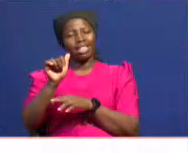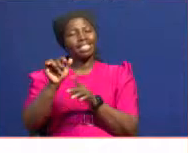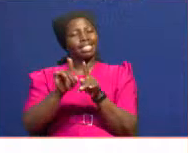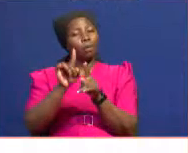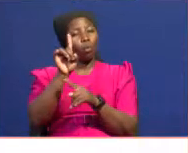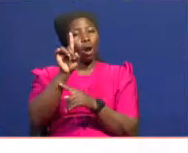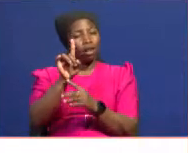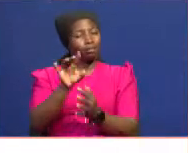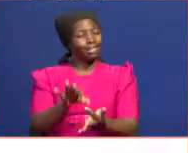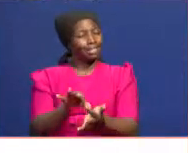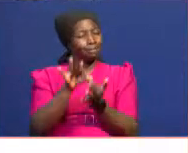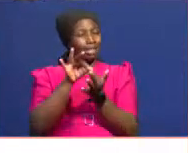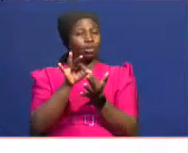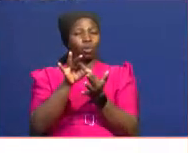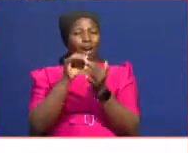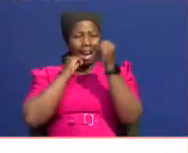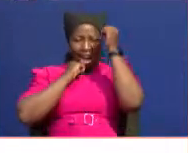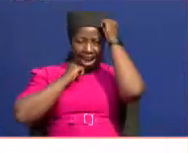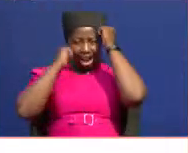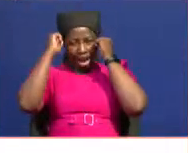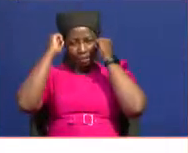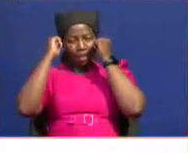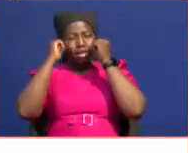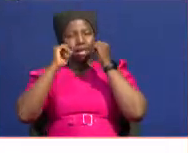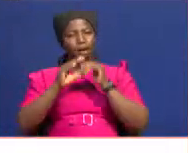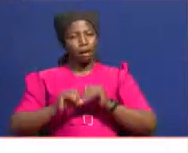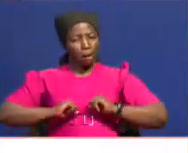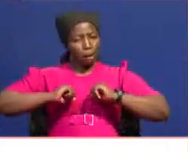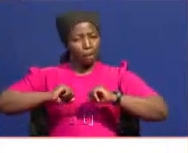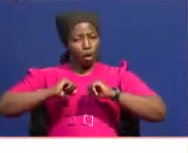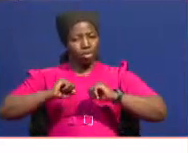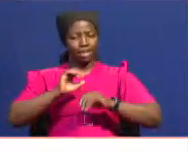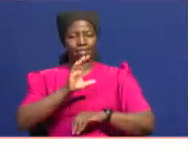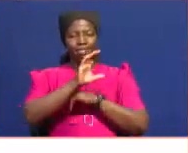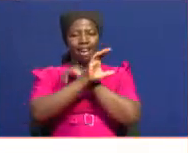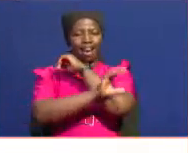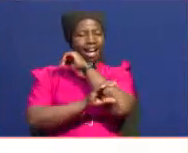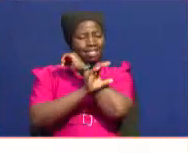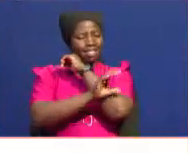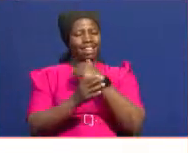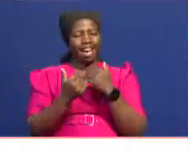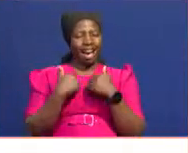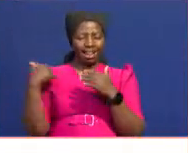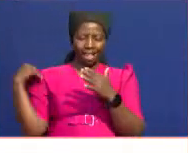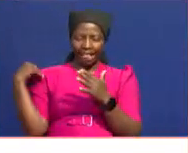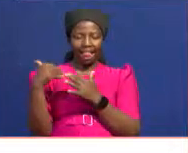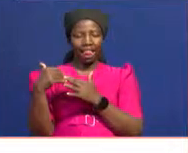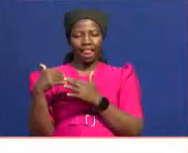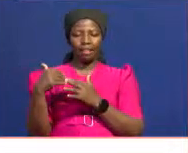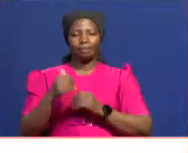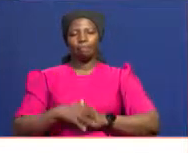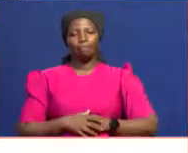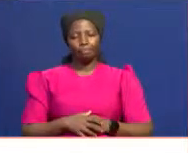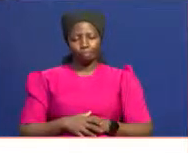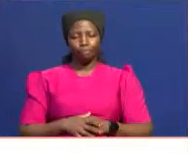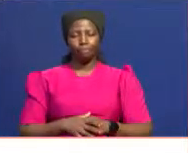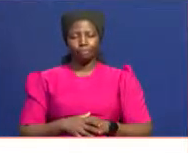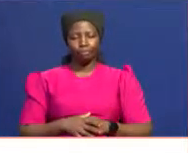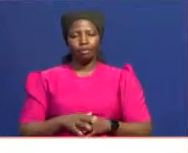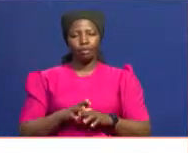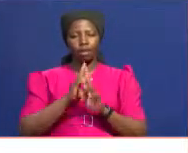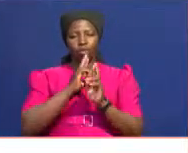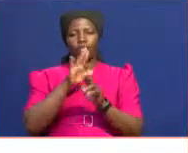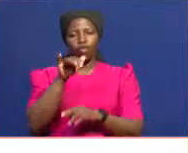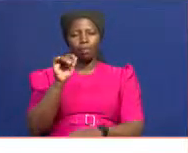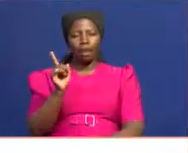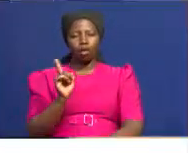one of the finest military chiefs the country has ever had. Give us Minor, Legends Edition at Ulinzi Sports Complex,